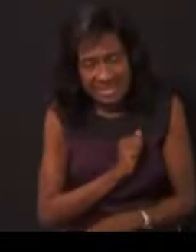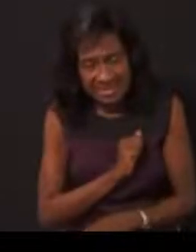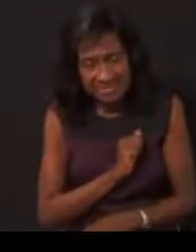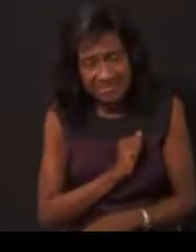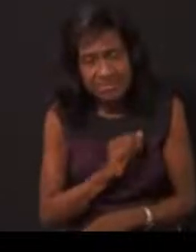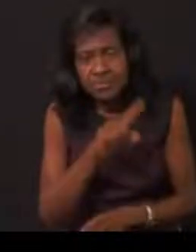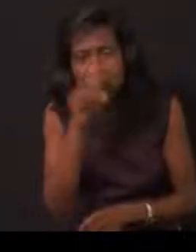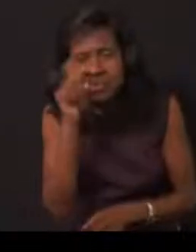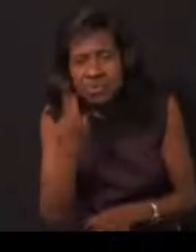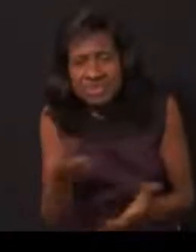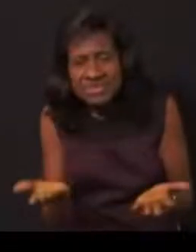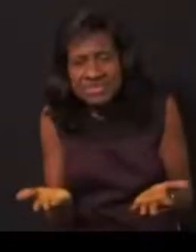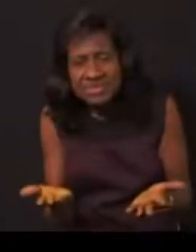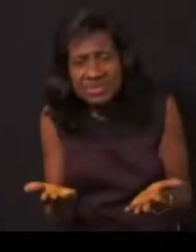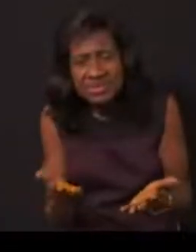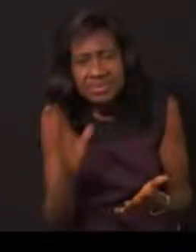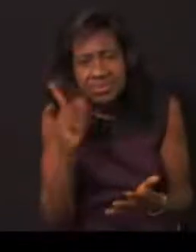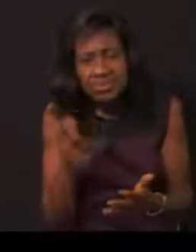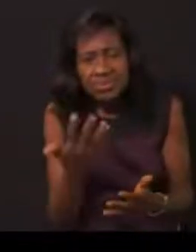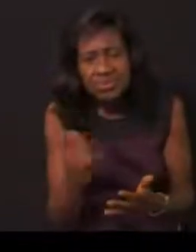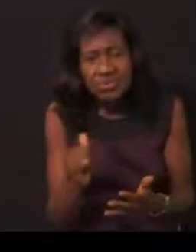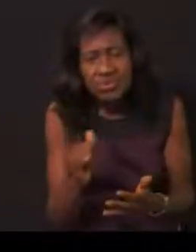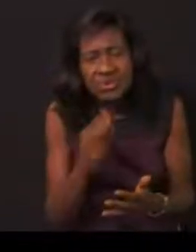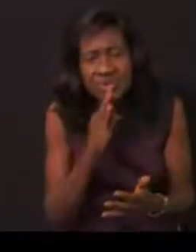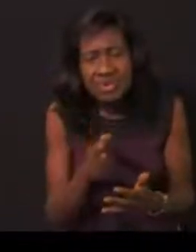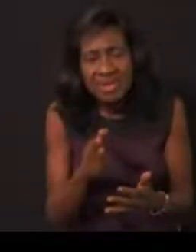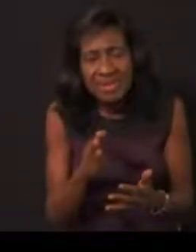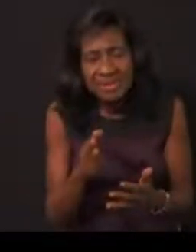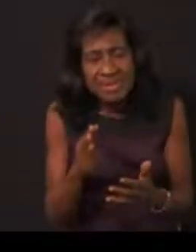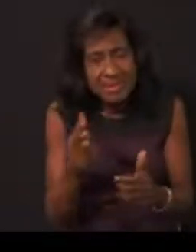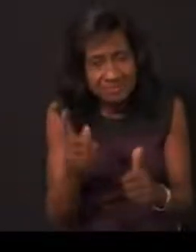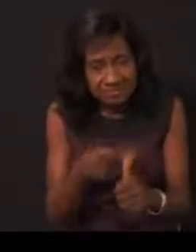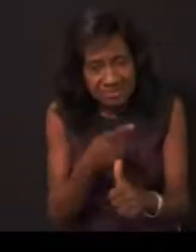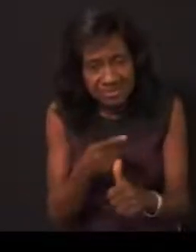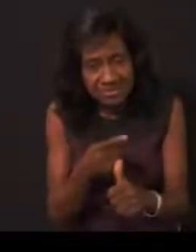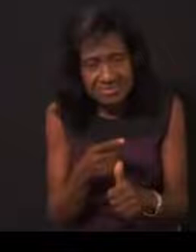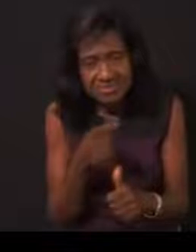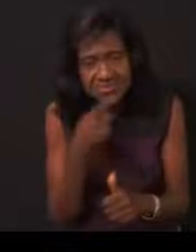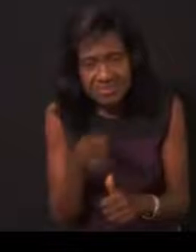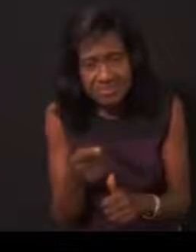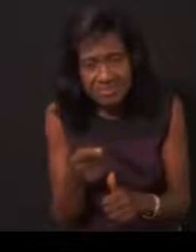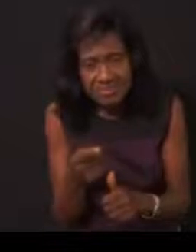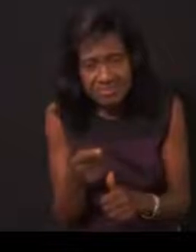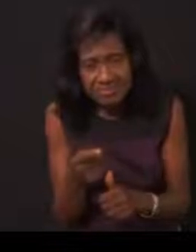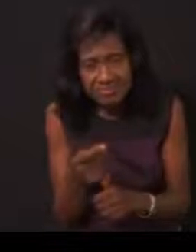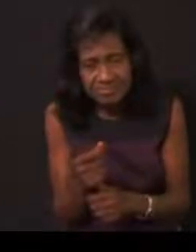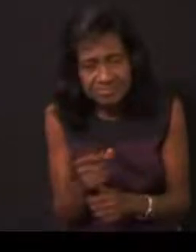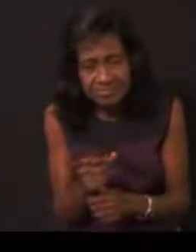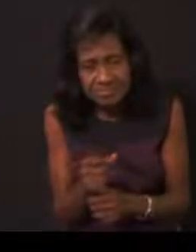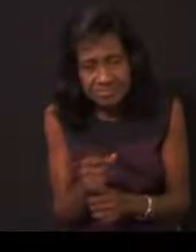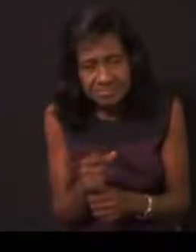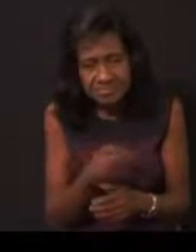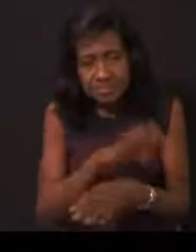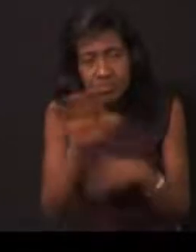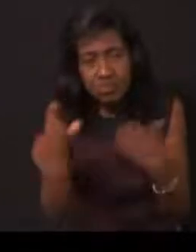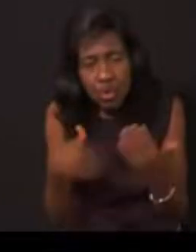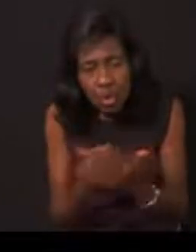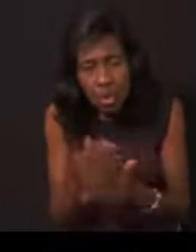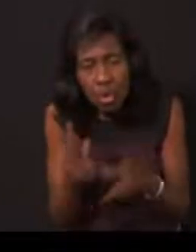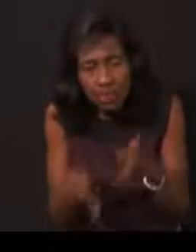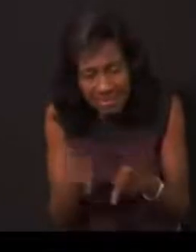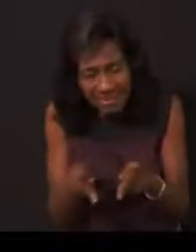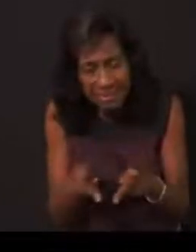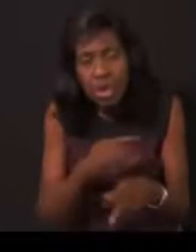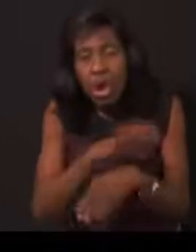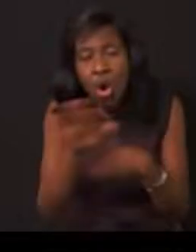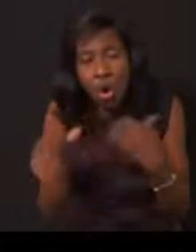be prioritized or not? We're hoping that everybody will be part of the plan if they do not have a positive household amongst them. Oh, so it's all of them? Yes. It's